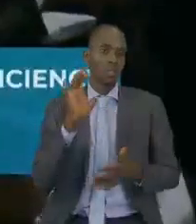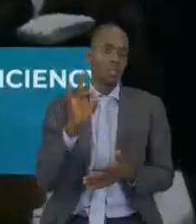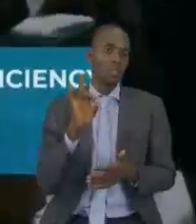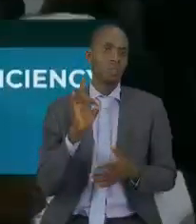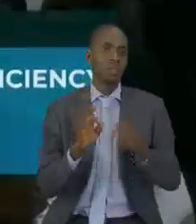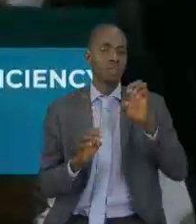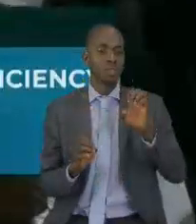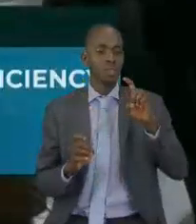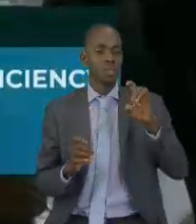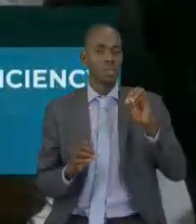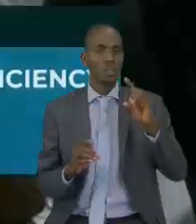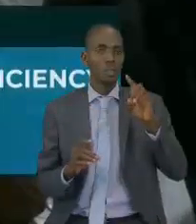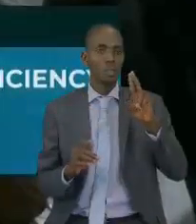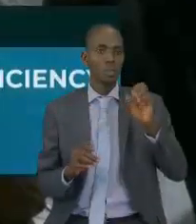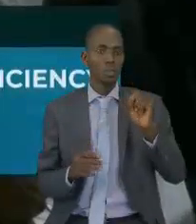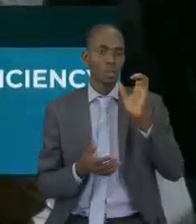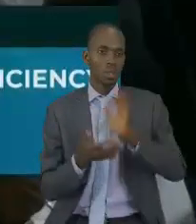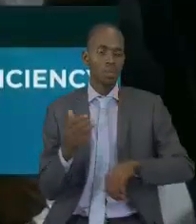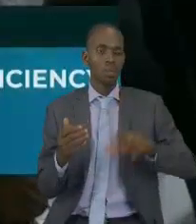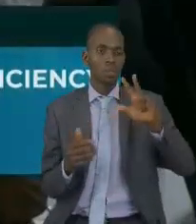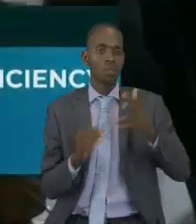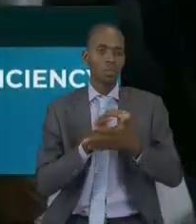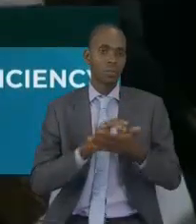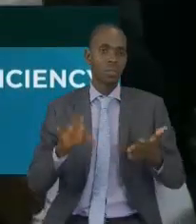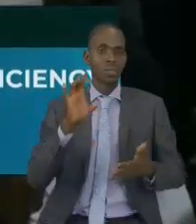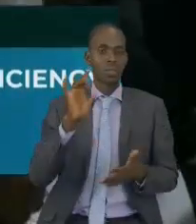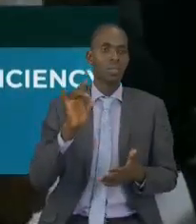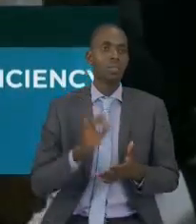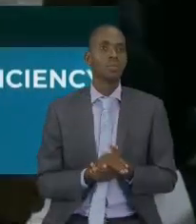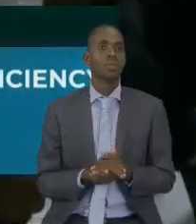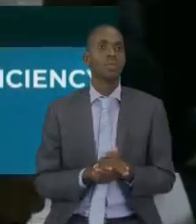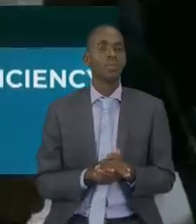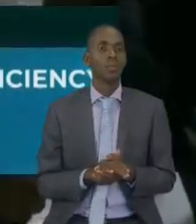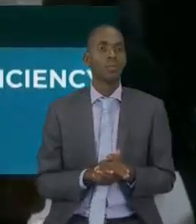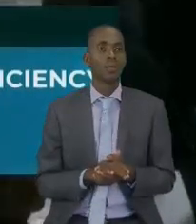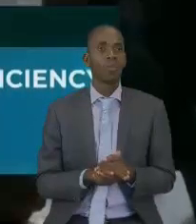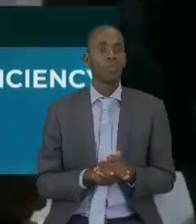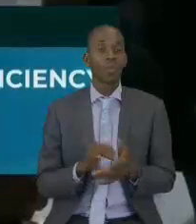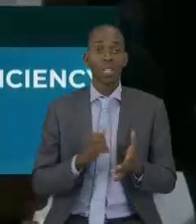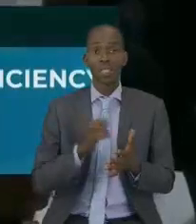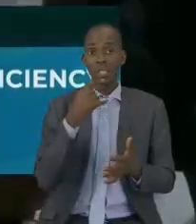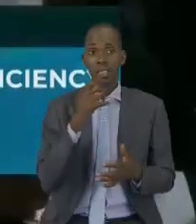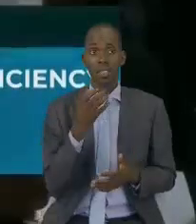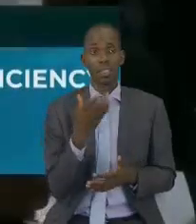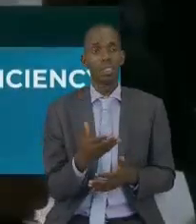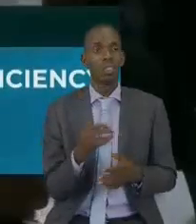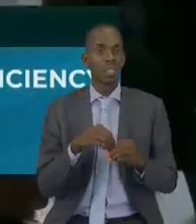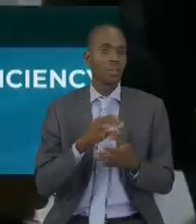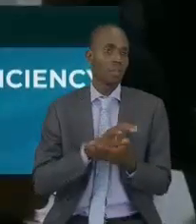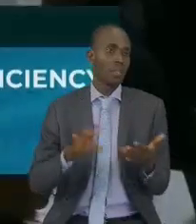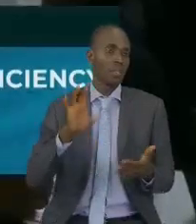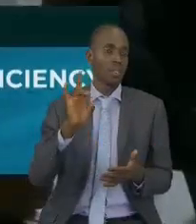8. Exodus chapter 3, verse 8. It says in verse